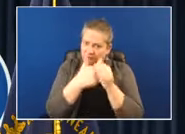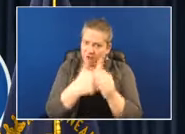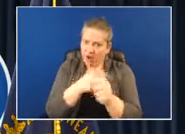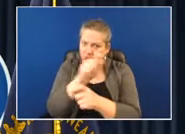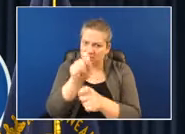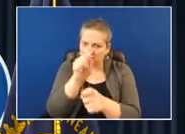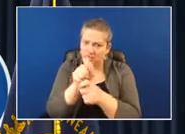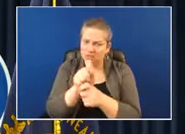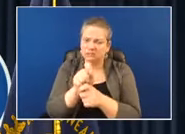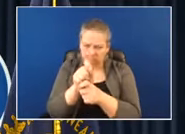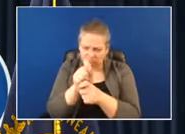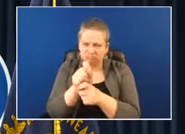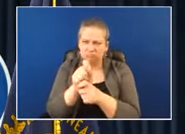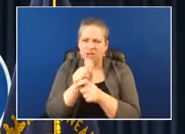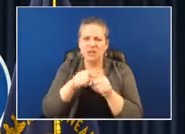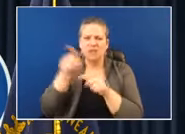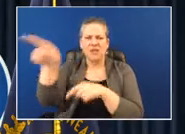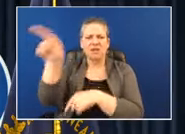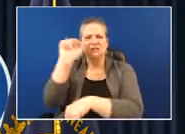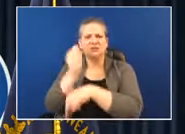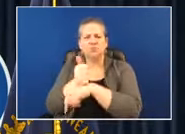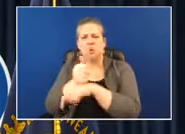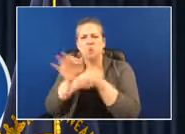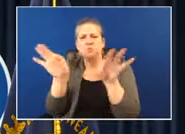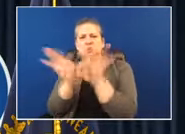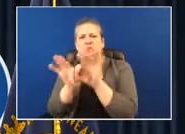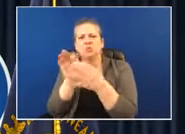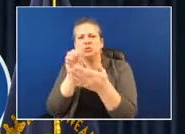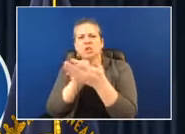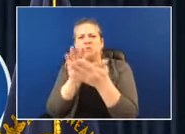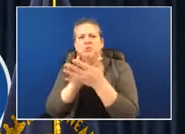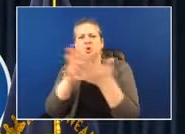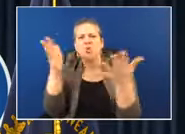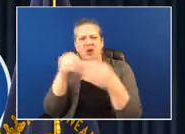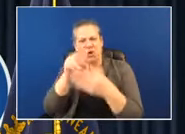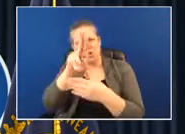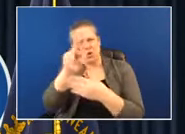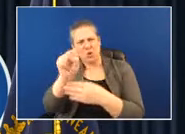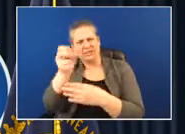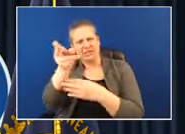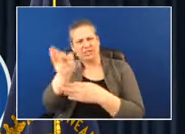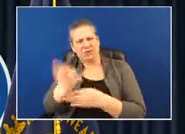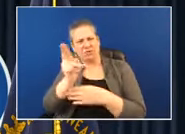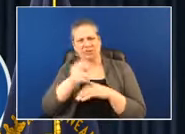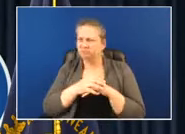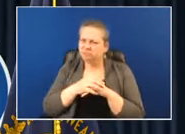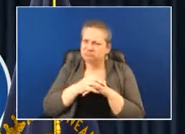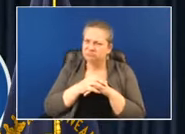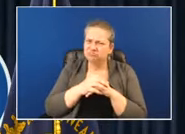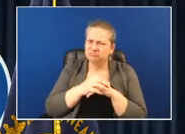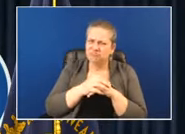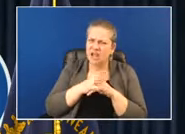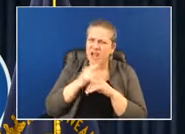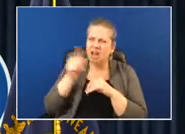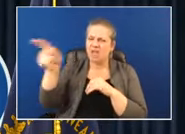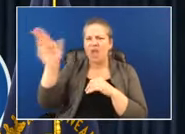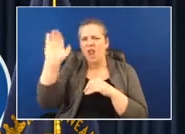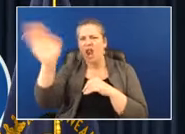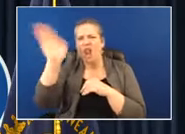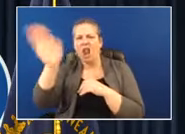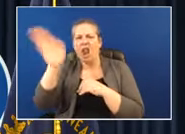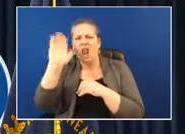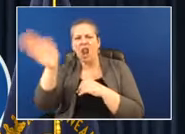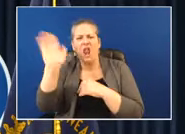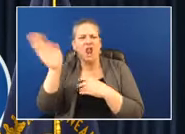then tried to establish what the most important documents in U.S. history are. And they put a speech against